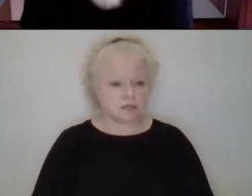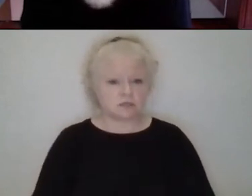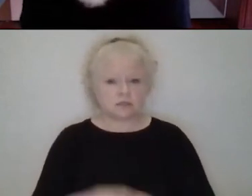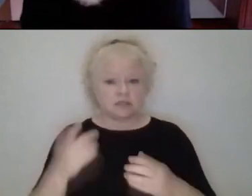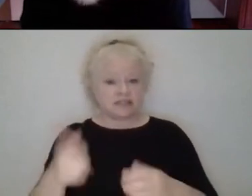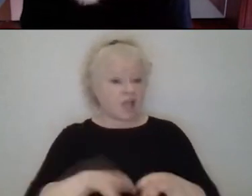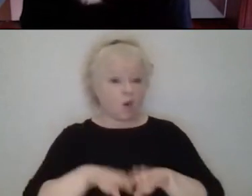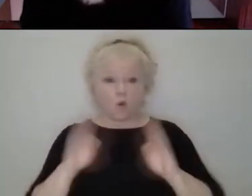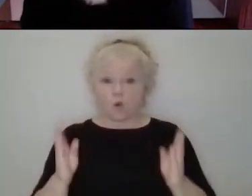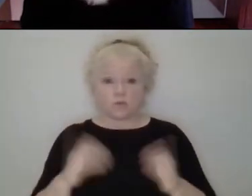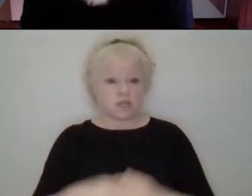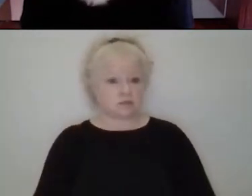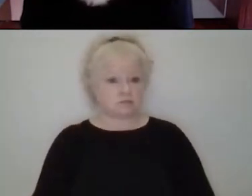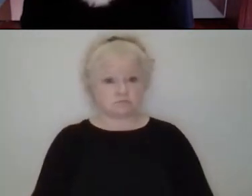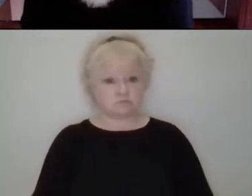place that you can have